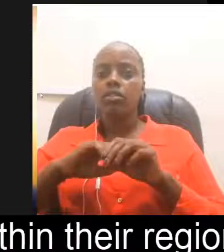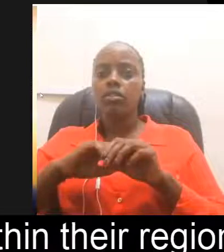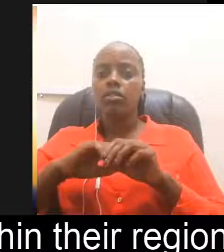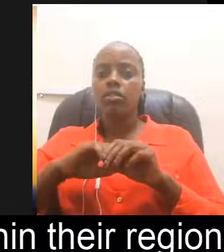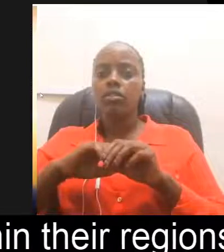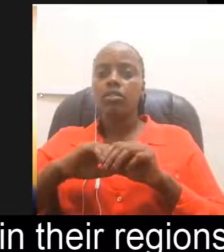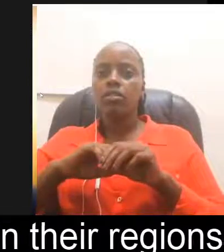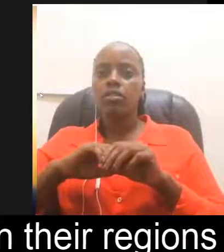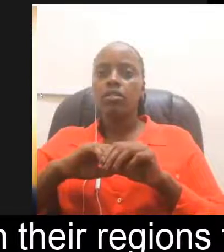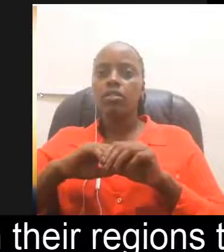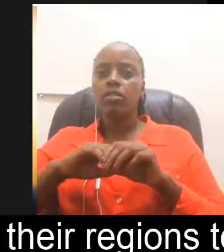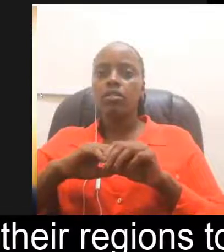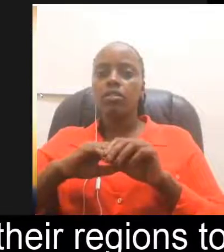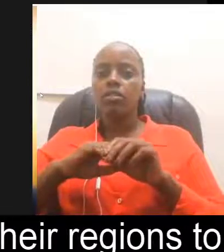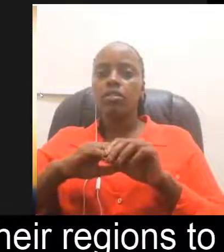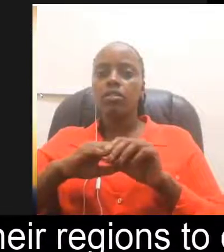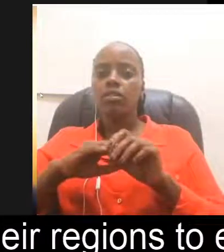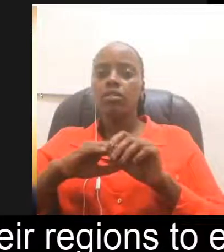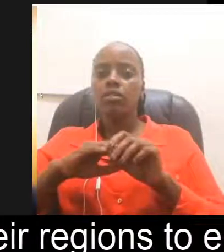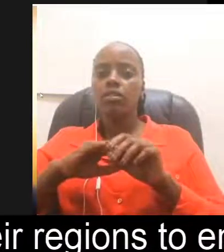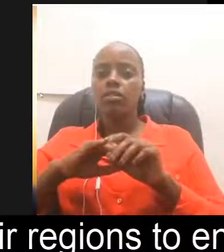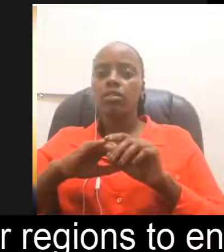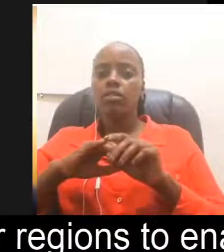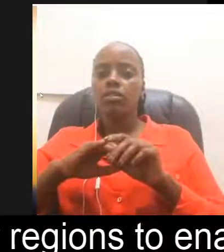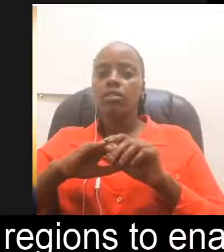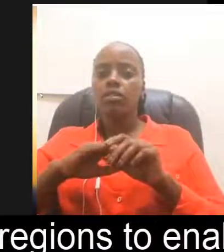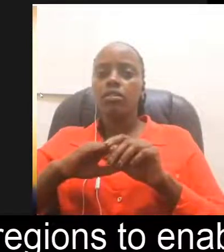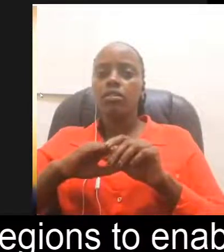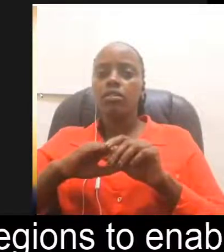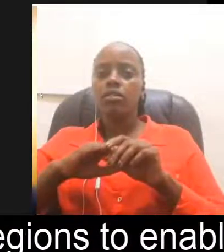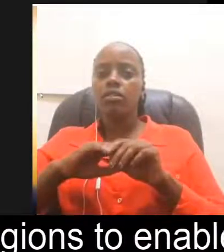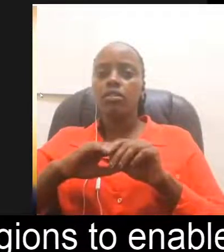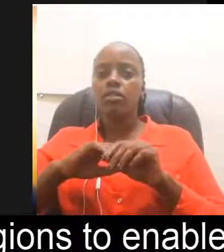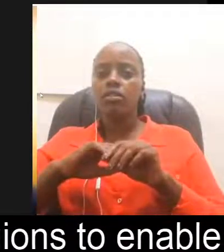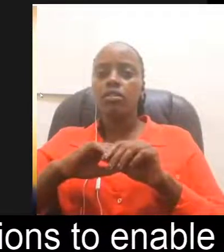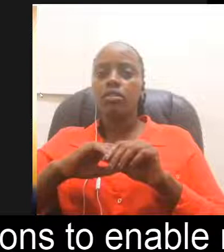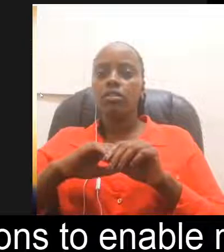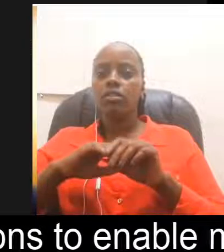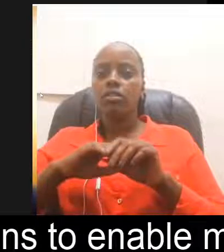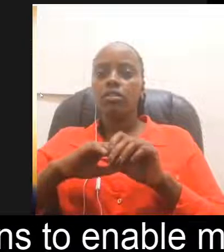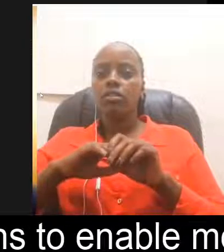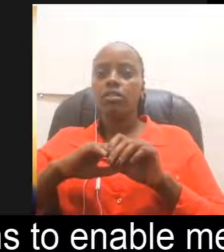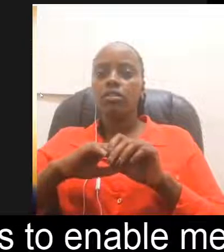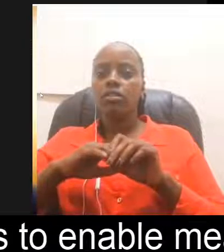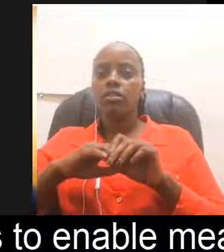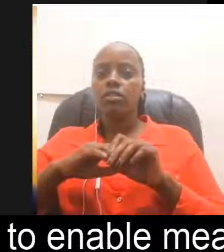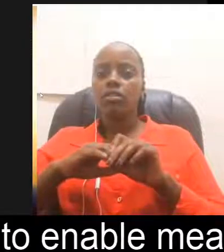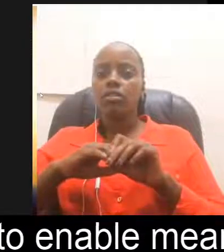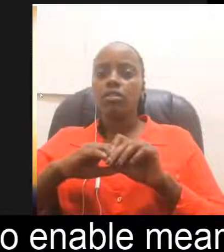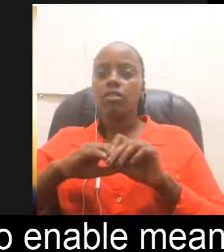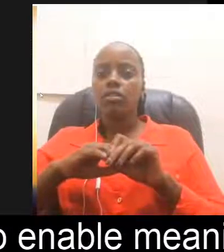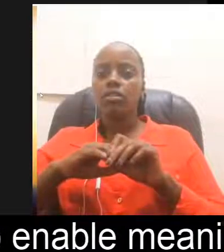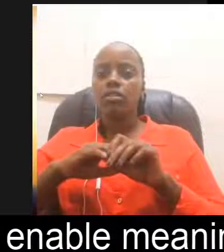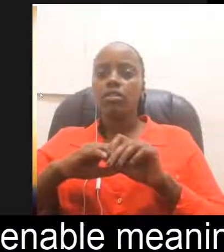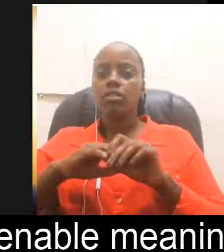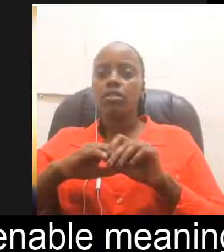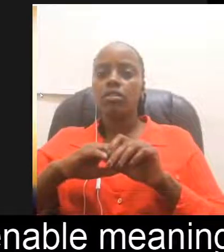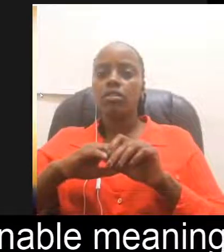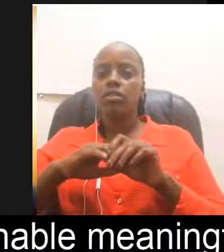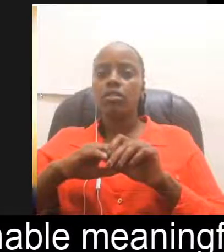Lynette, if you can increase your volume. Oh, she removes the earphones. I think she's using the earphones. She removes the